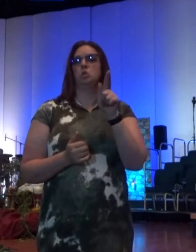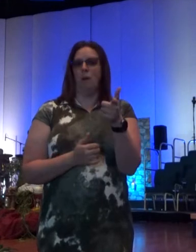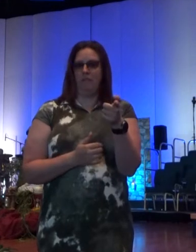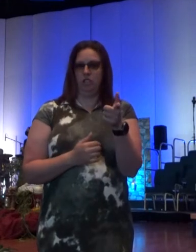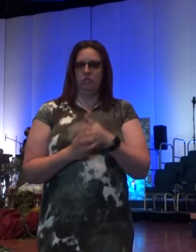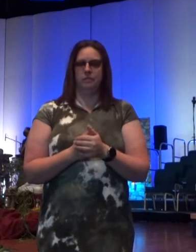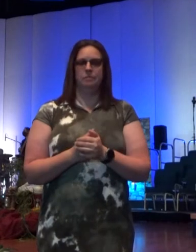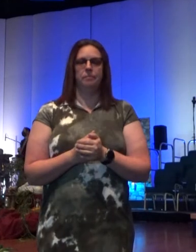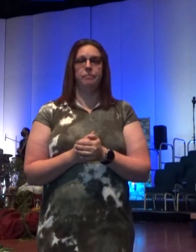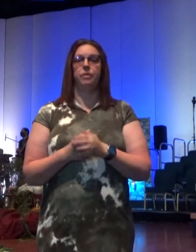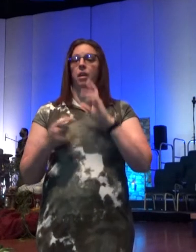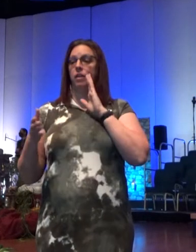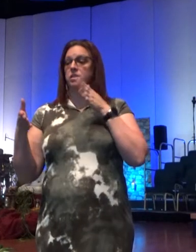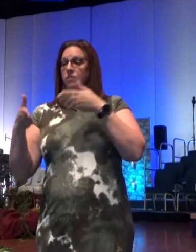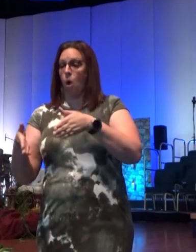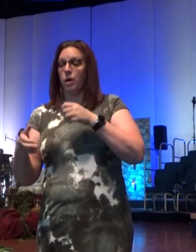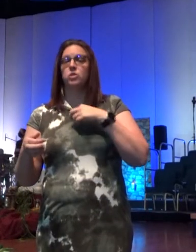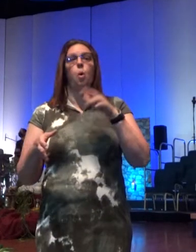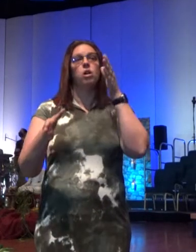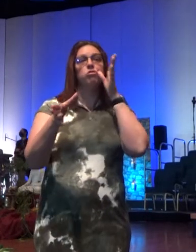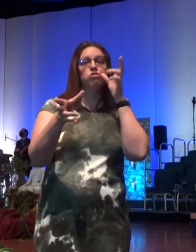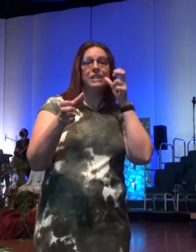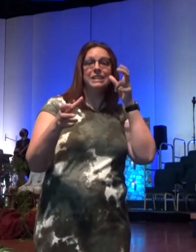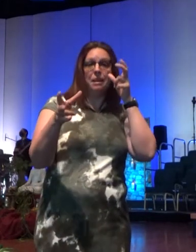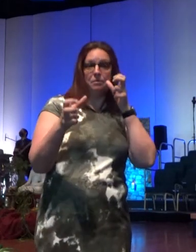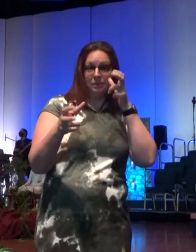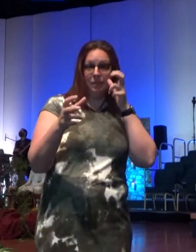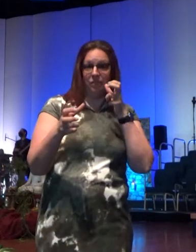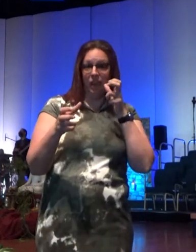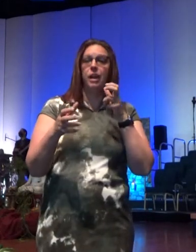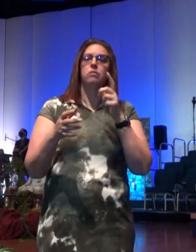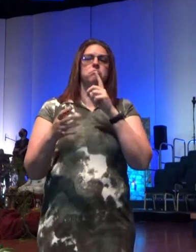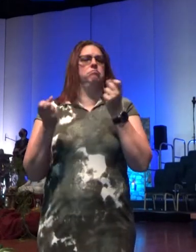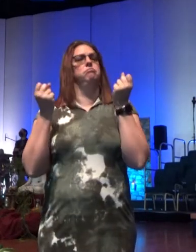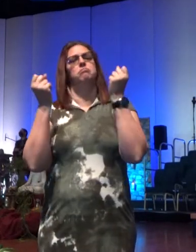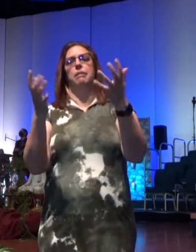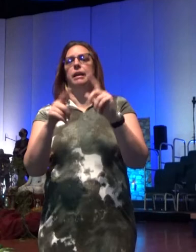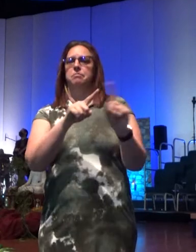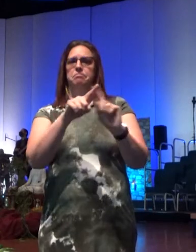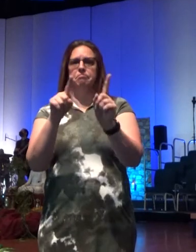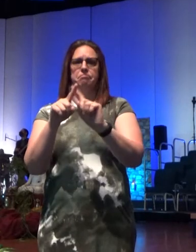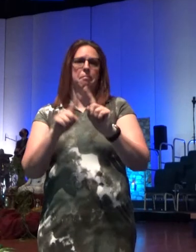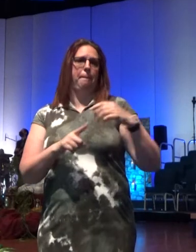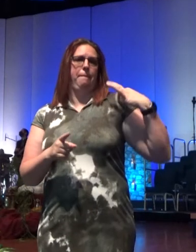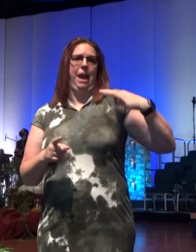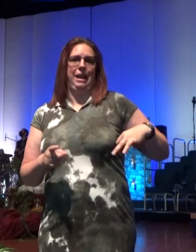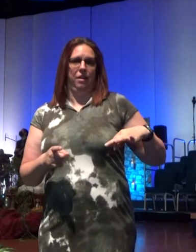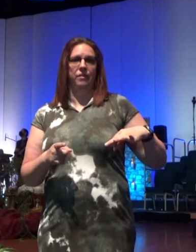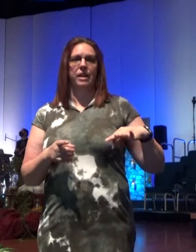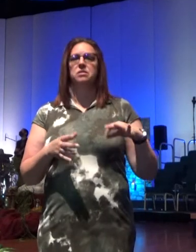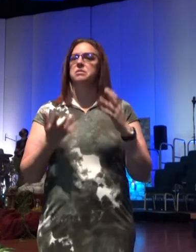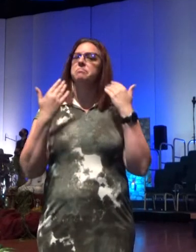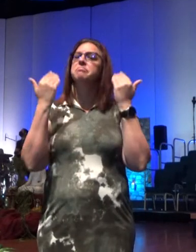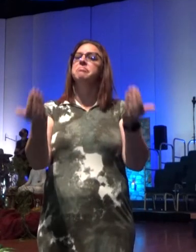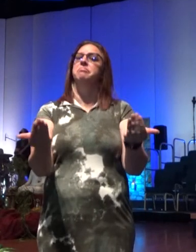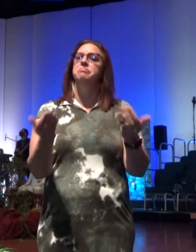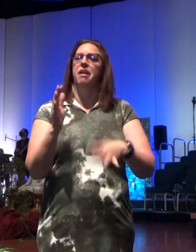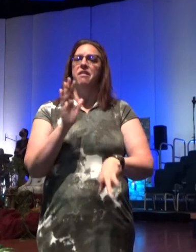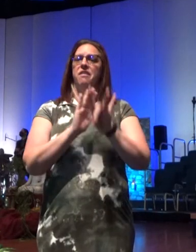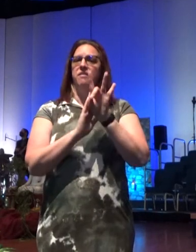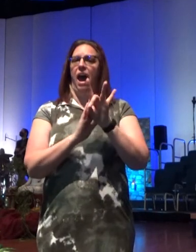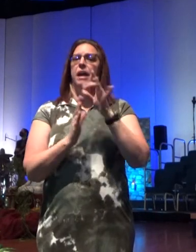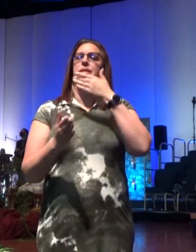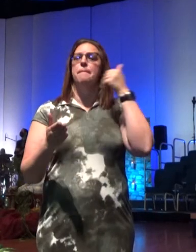receptivity you seek, there are many benefits to finding a practice that works for you. Dive in and let's practice with spirit in this